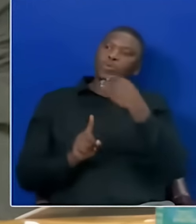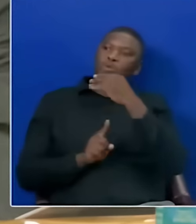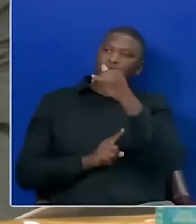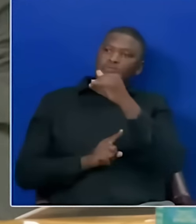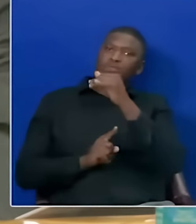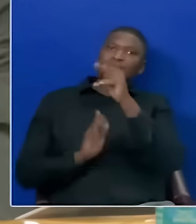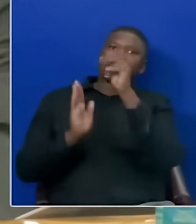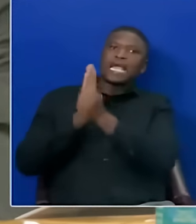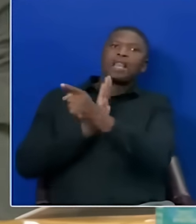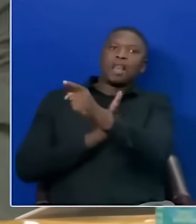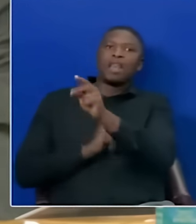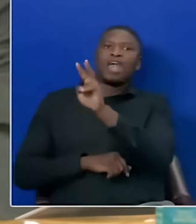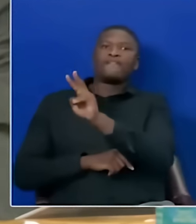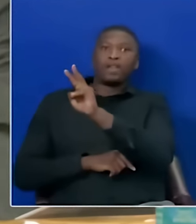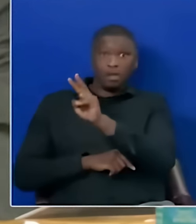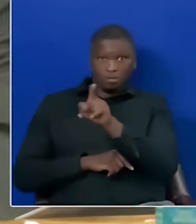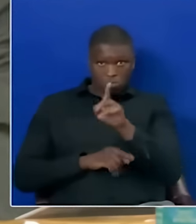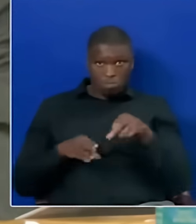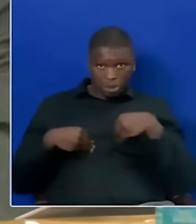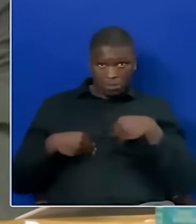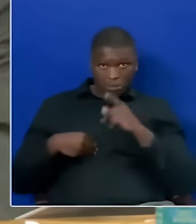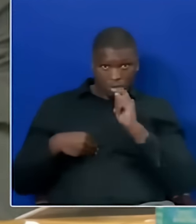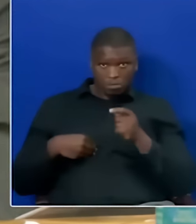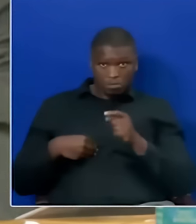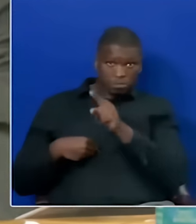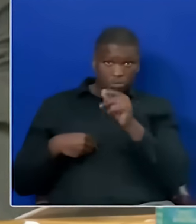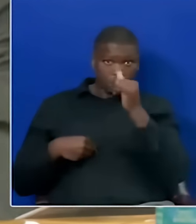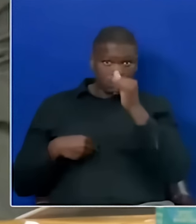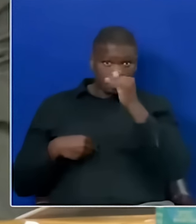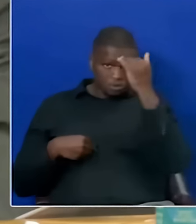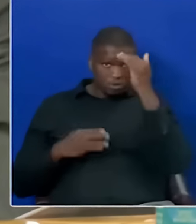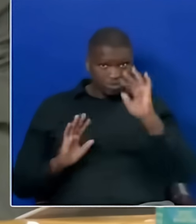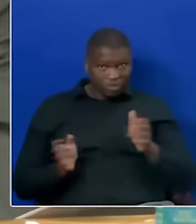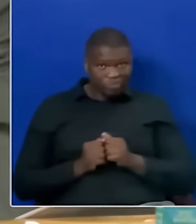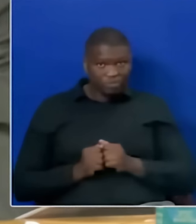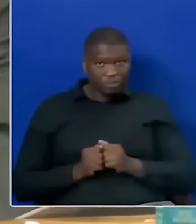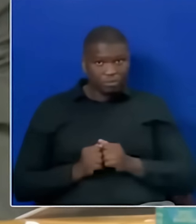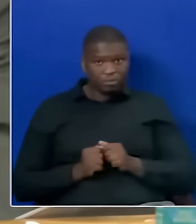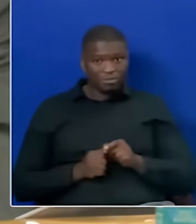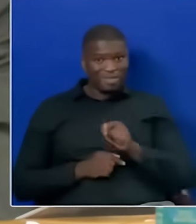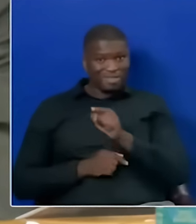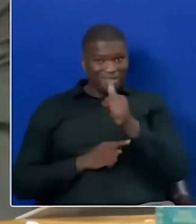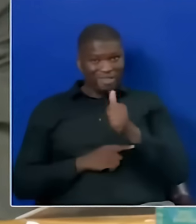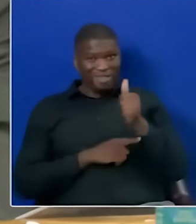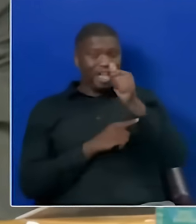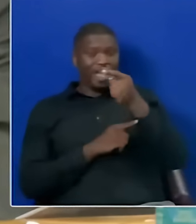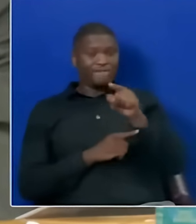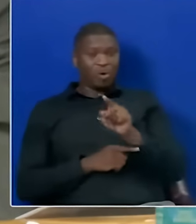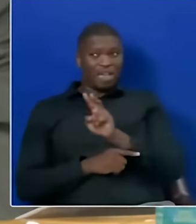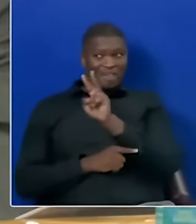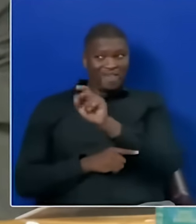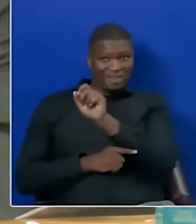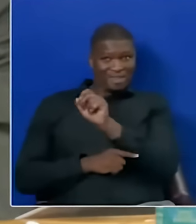You accept that the masterminds, in inverted commas, of the Vereniging hit would probably know where